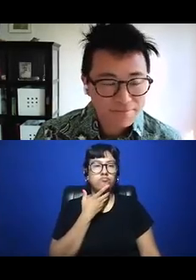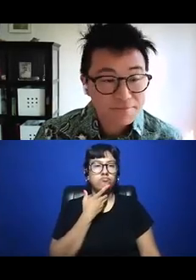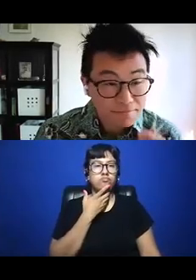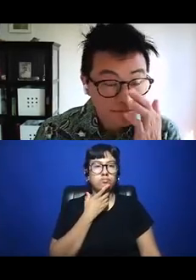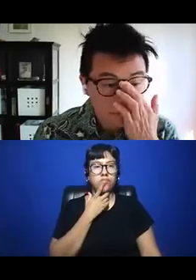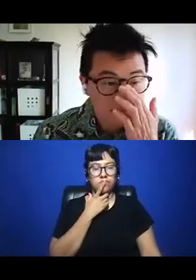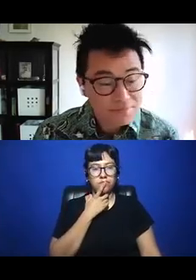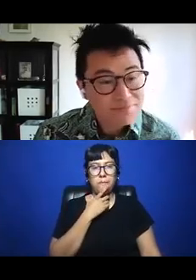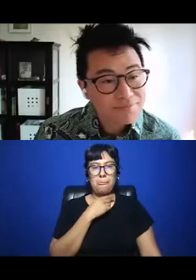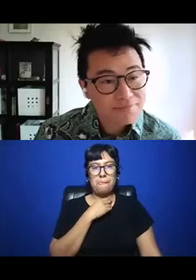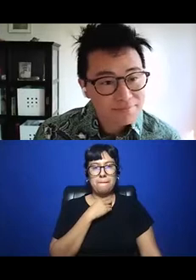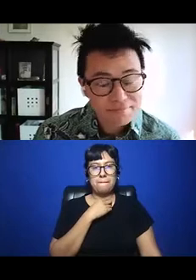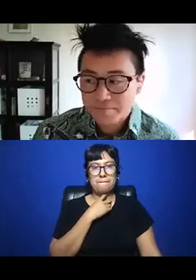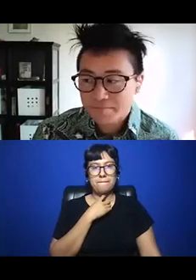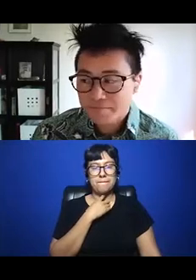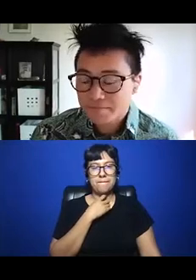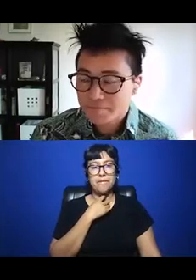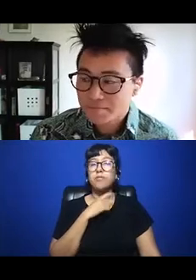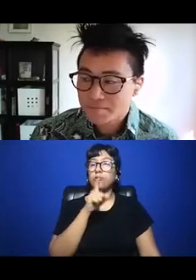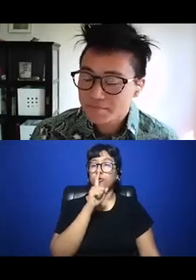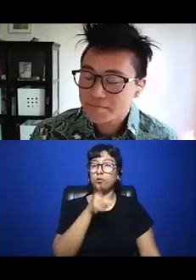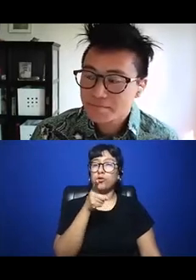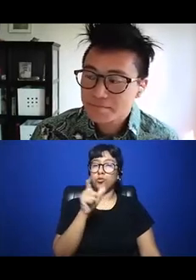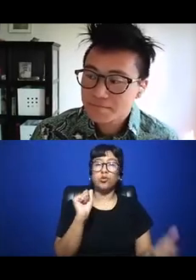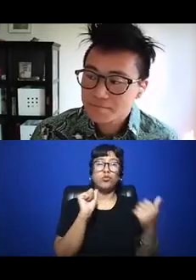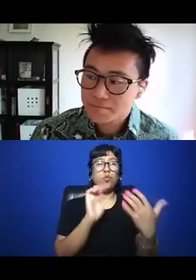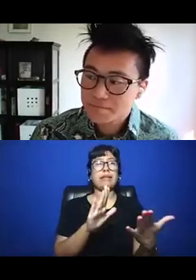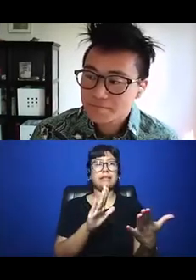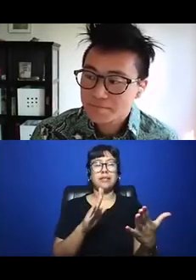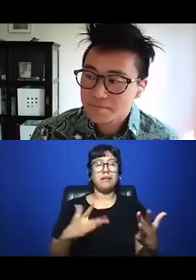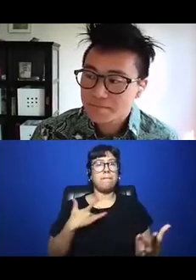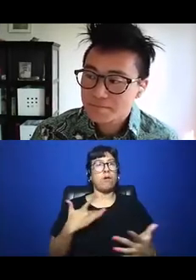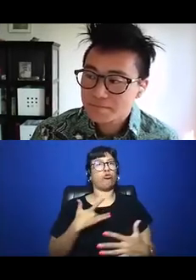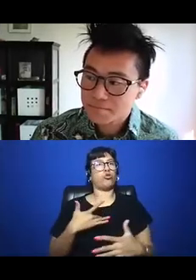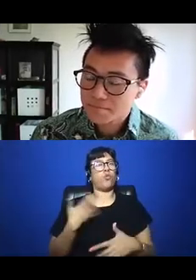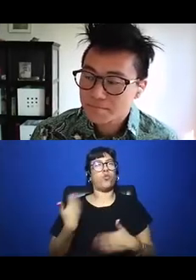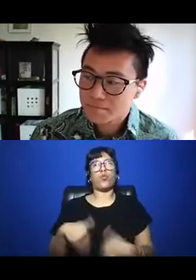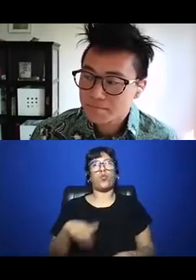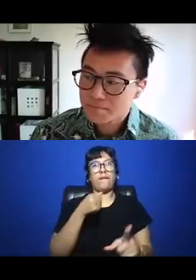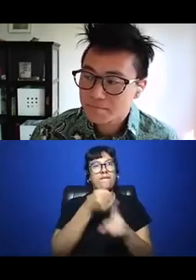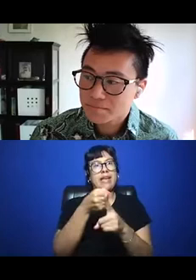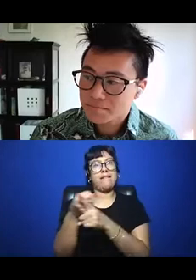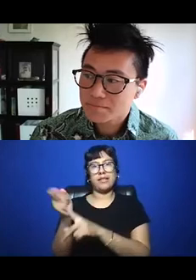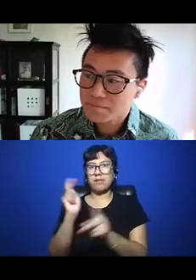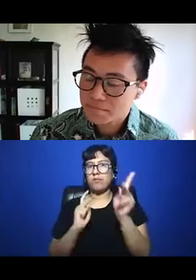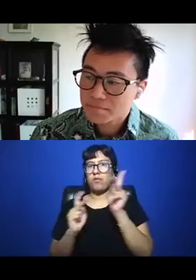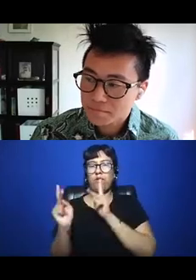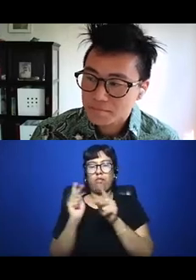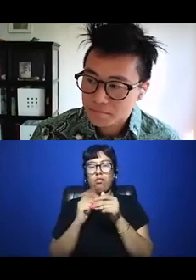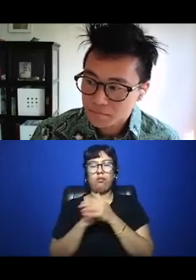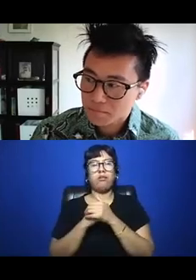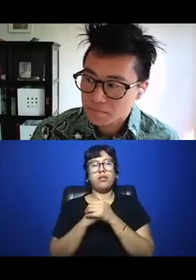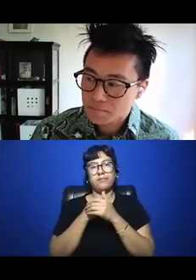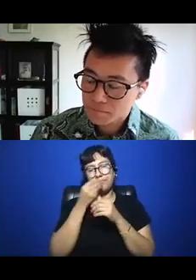making sure that you're addressing like the emotional effect that it's had on the people there,